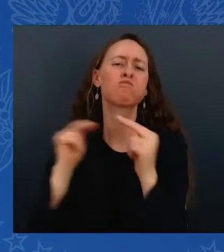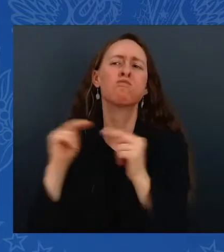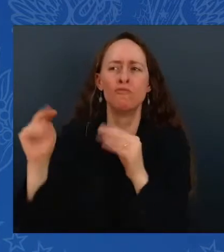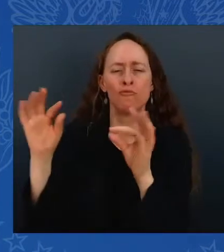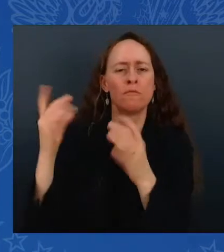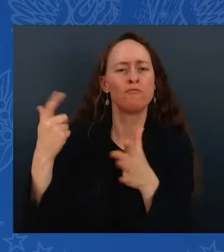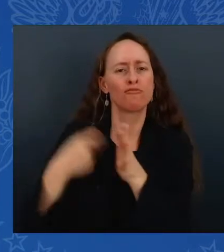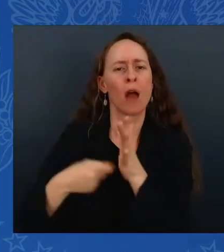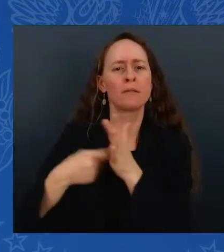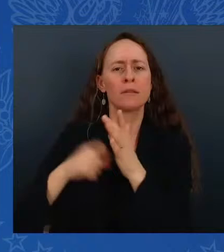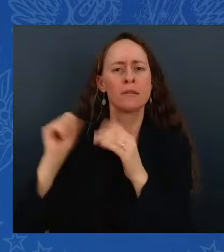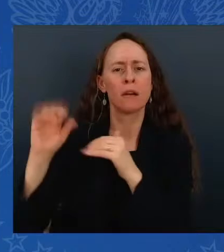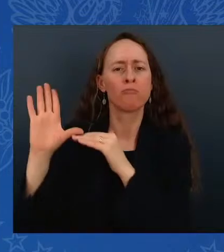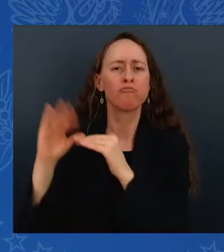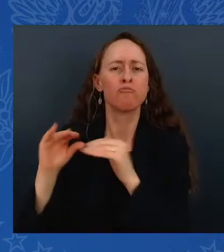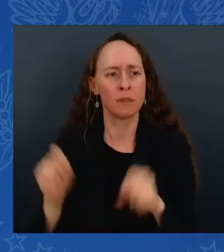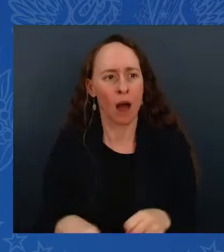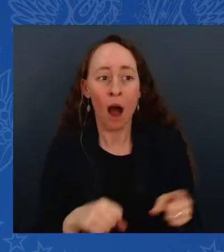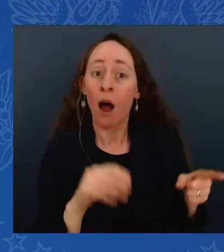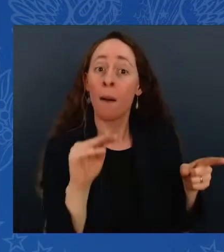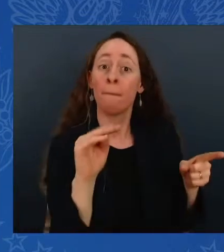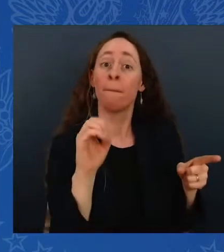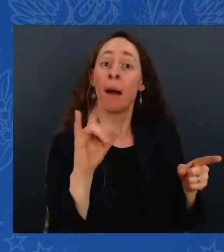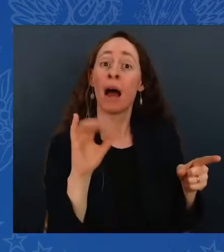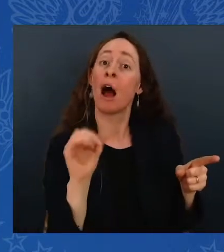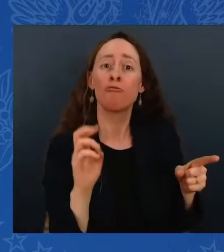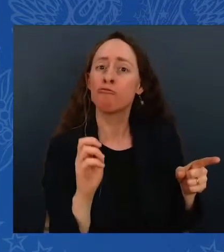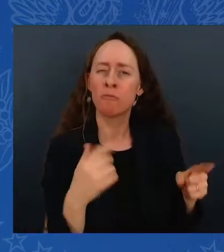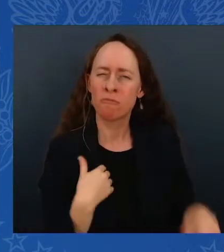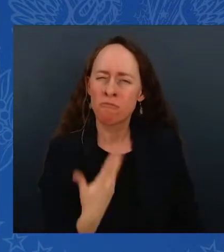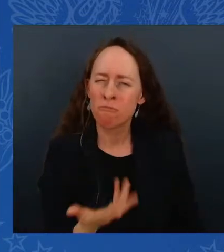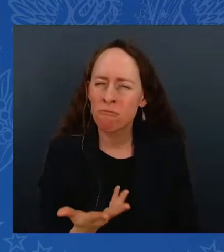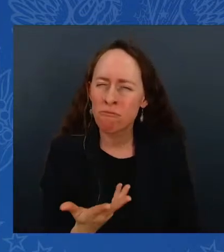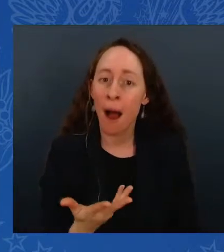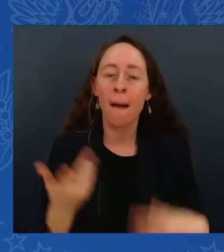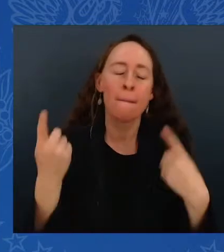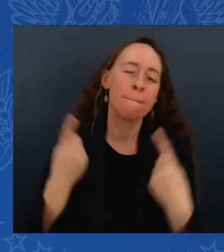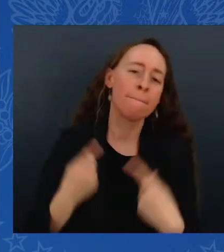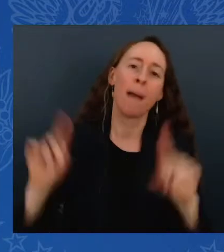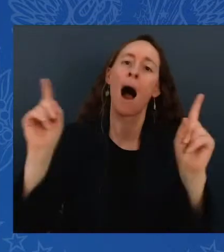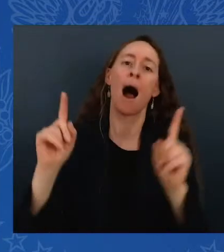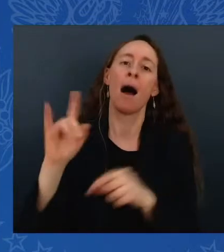Well, with the Inflation Reduction Act, we finally beat Big Pharma. And we